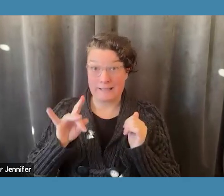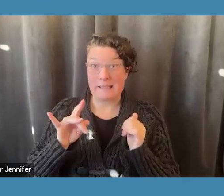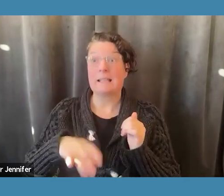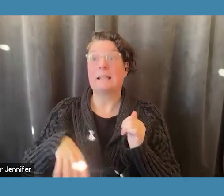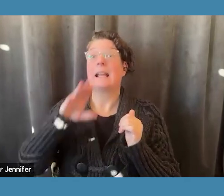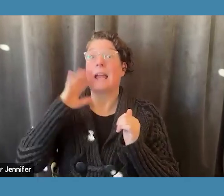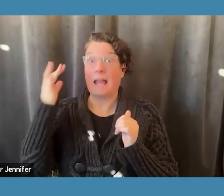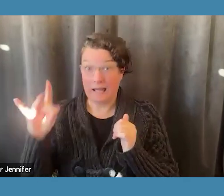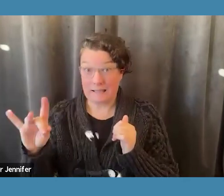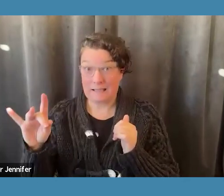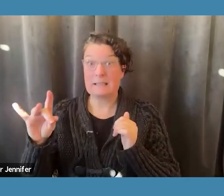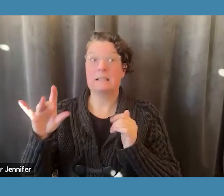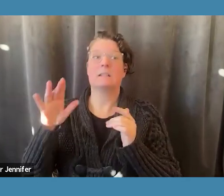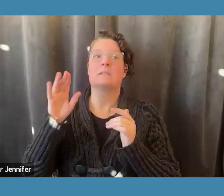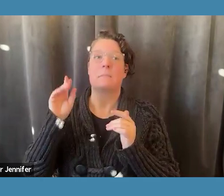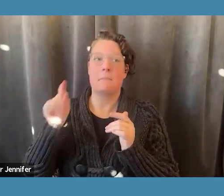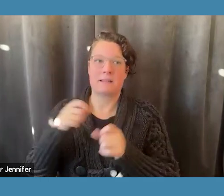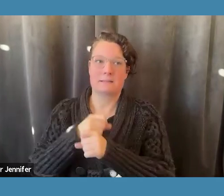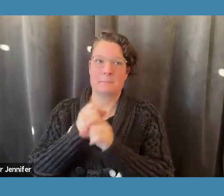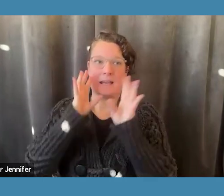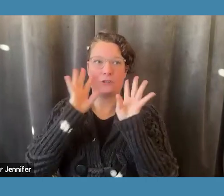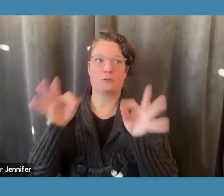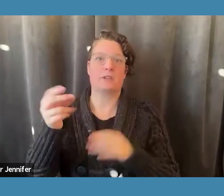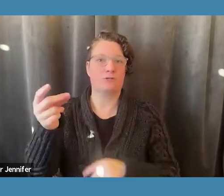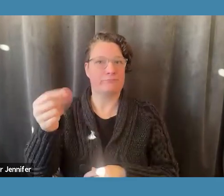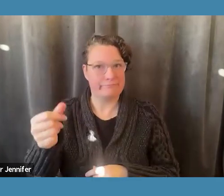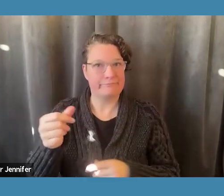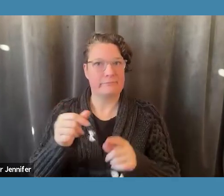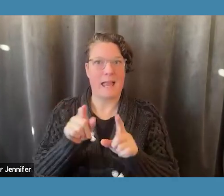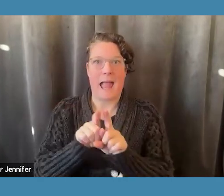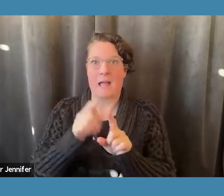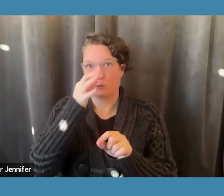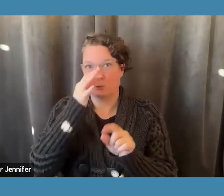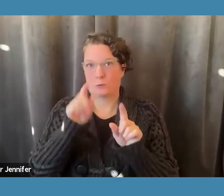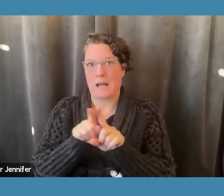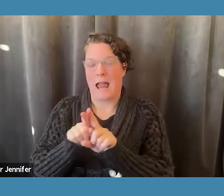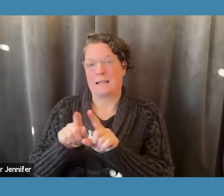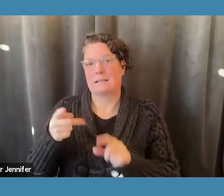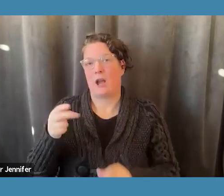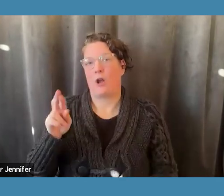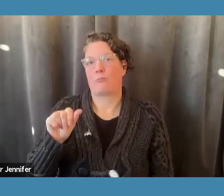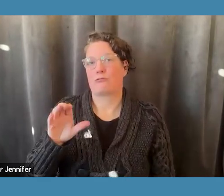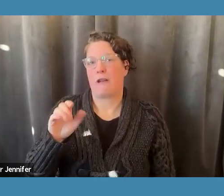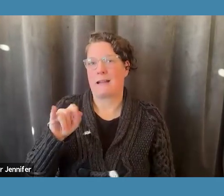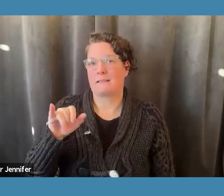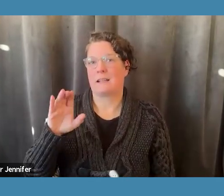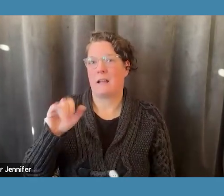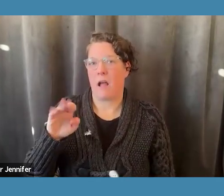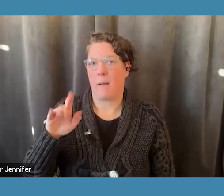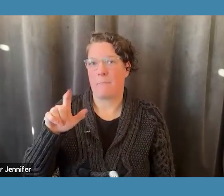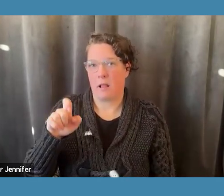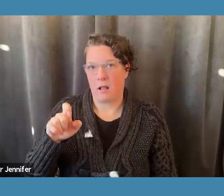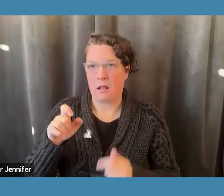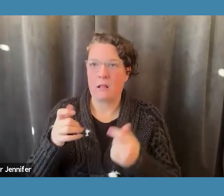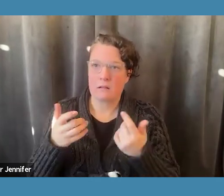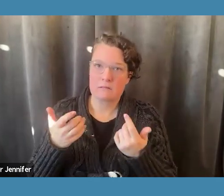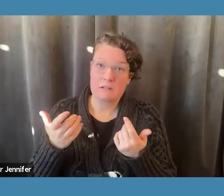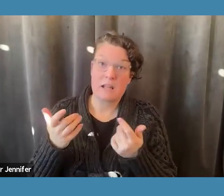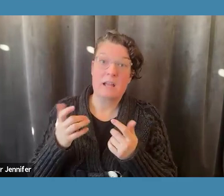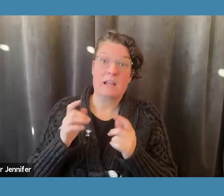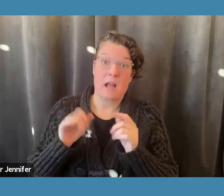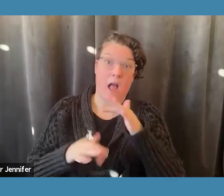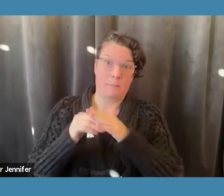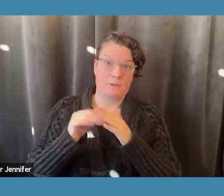be made as soon as practicable after receipt of an application. So hopefully that would be less than 60 days, but it still cannot exceed 60 days.